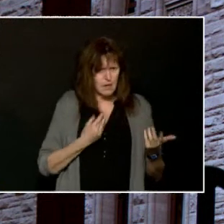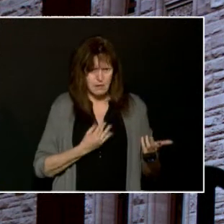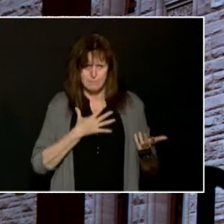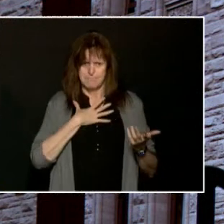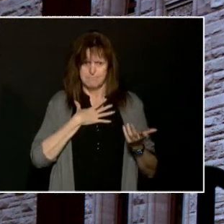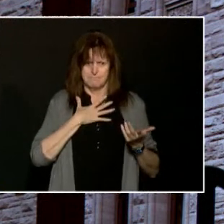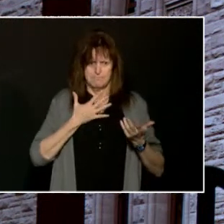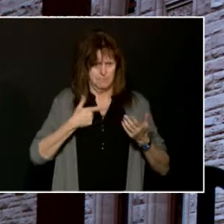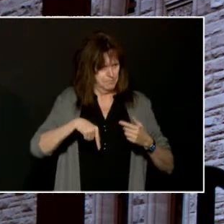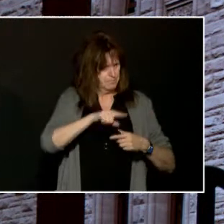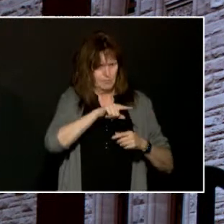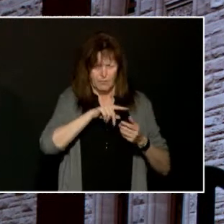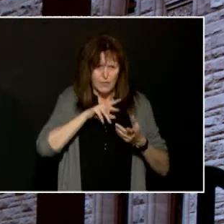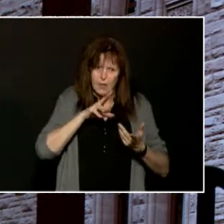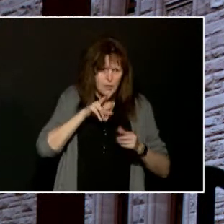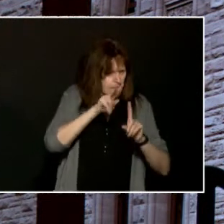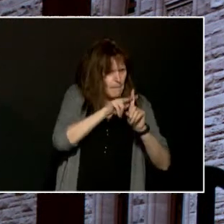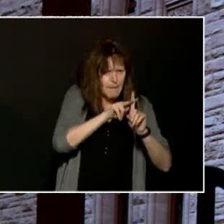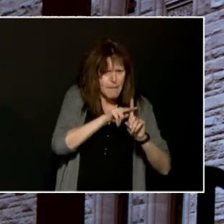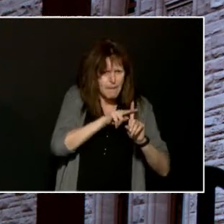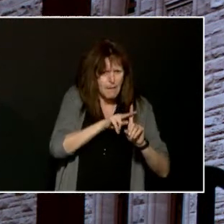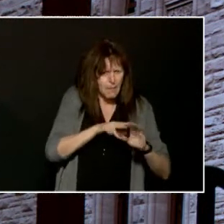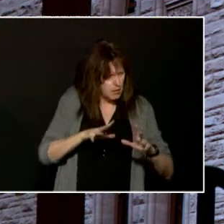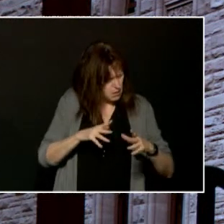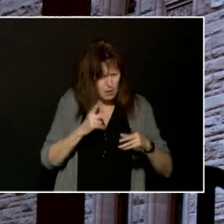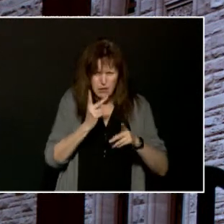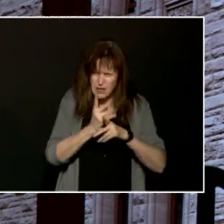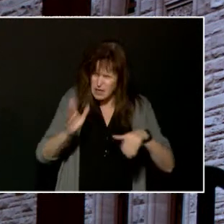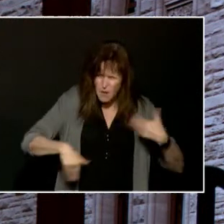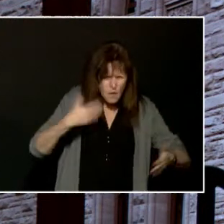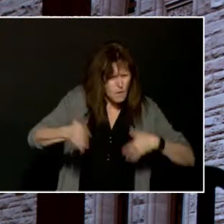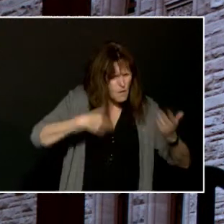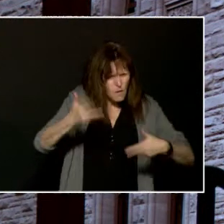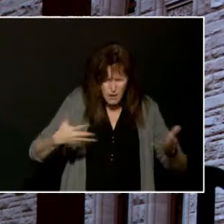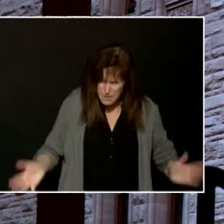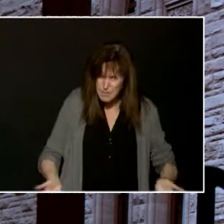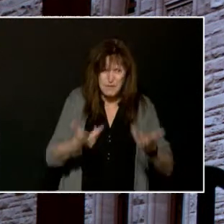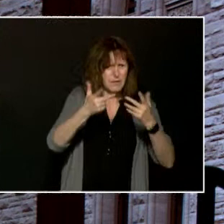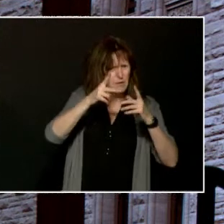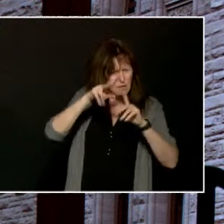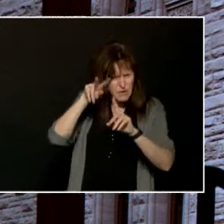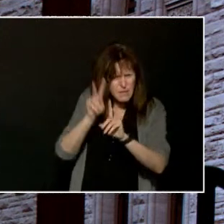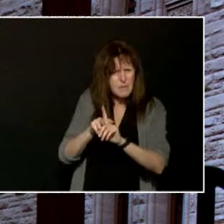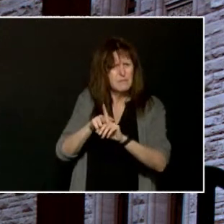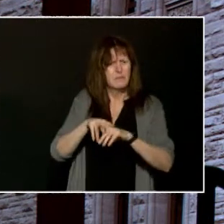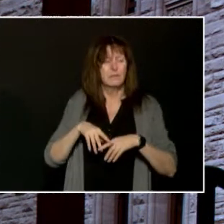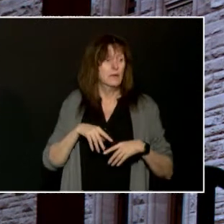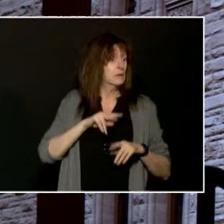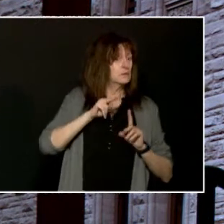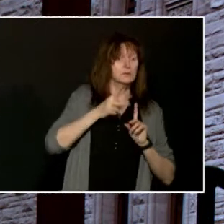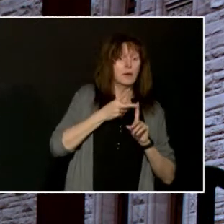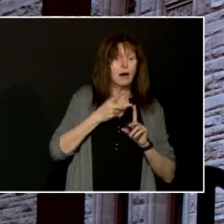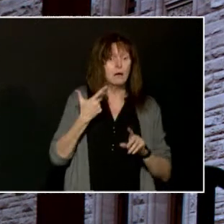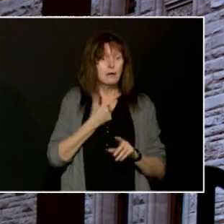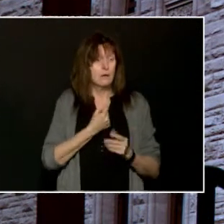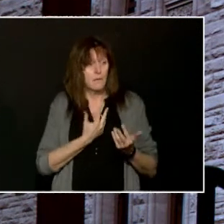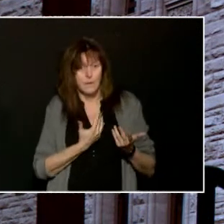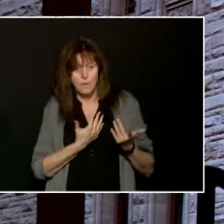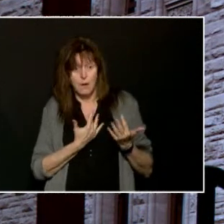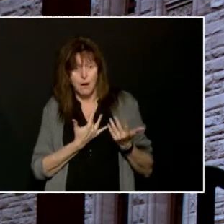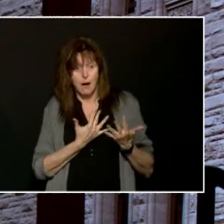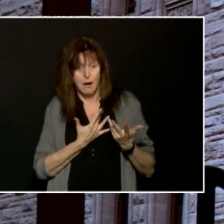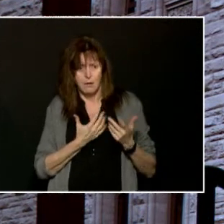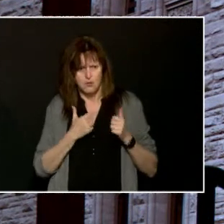keep doing that, keep logging in, and especially those that are waiting for their second dose. If we can do that in a more expeditious way, we will let you